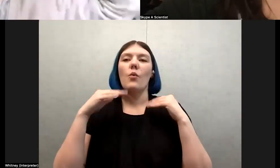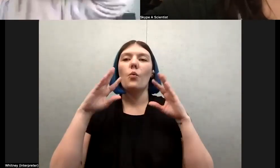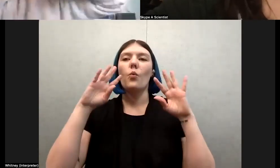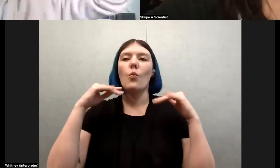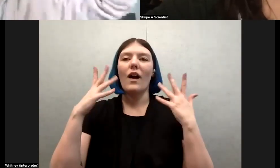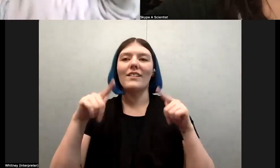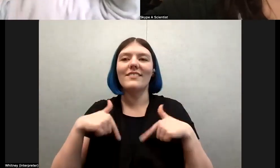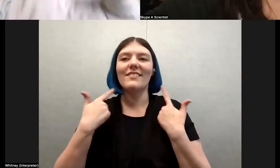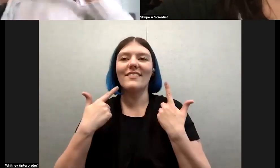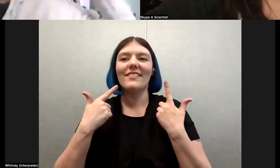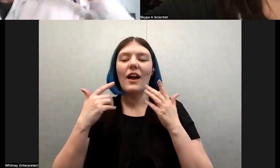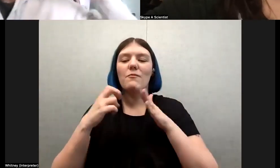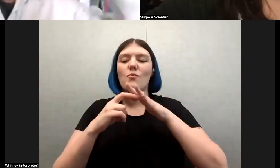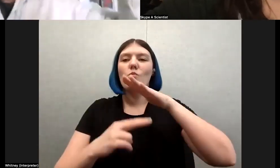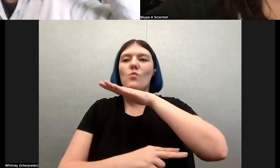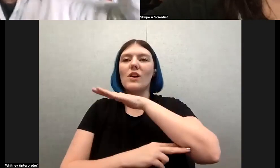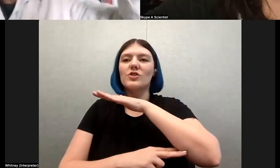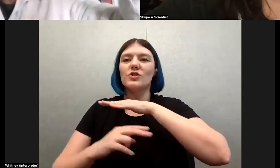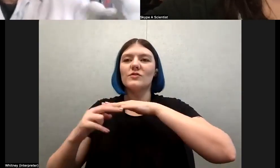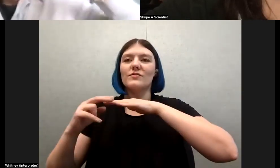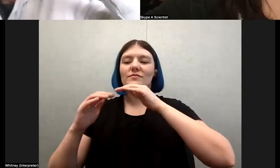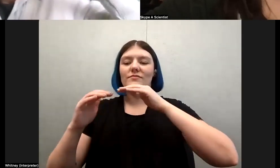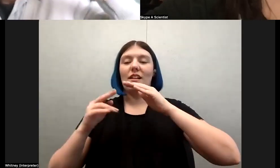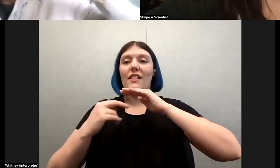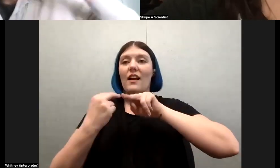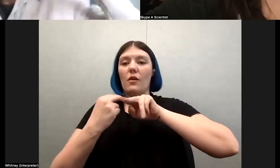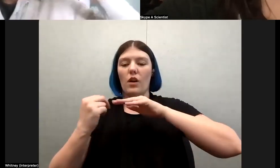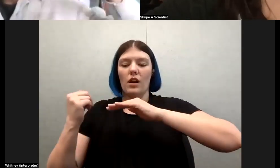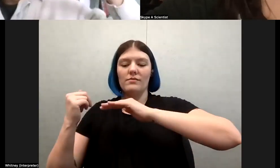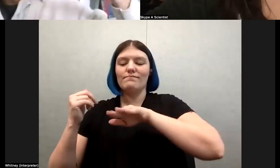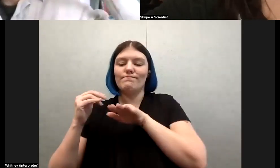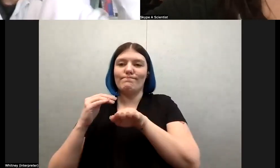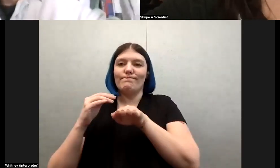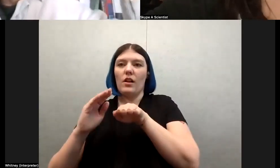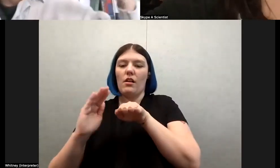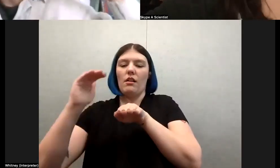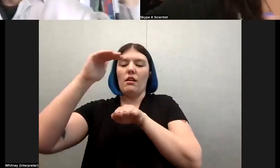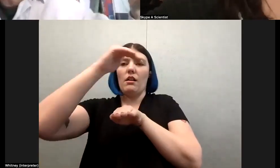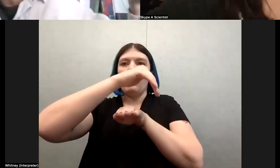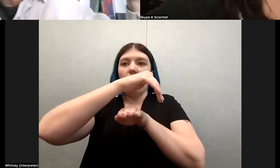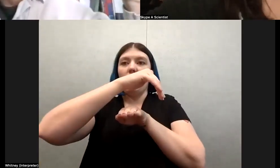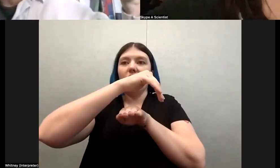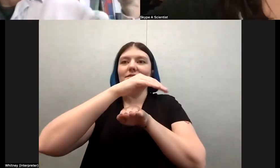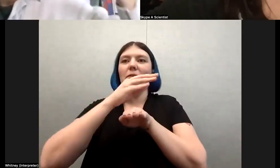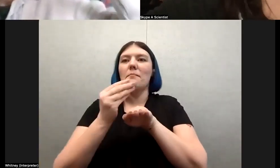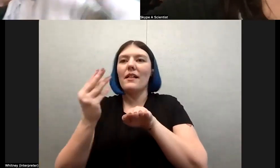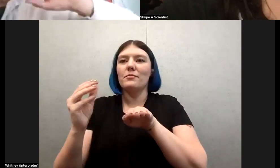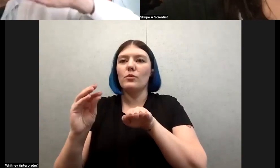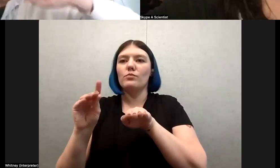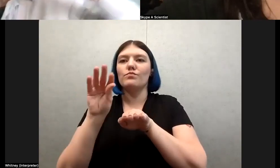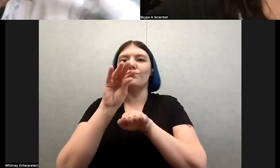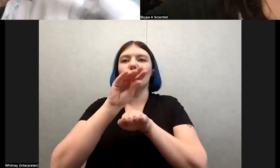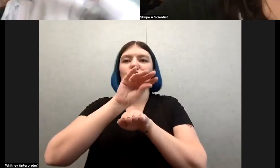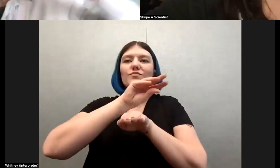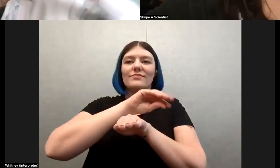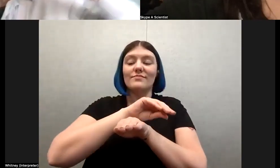bridges over the highway and they'll put all sorts of vegetation on them to show the panthers or other wildlife that